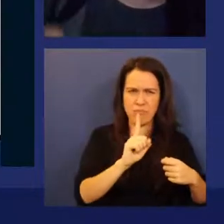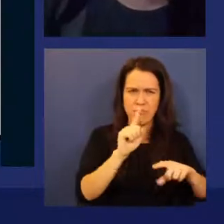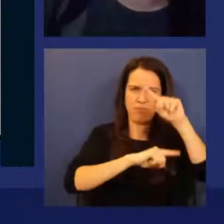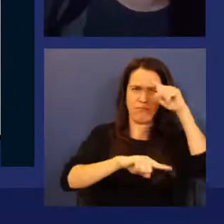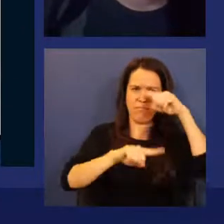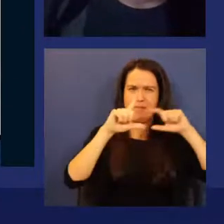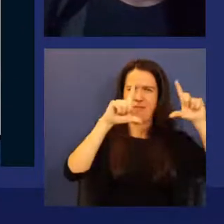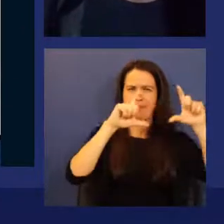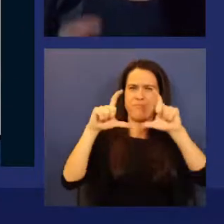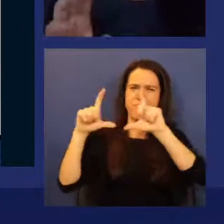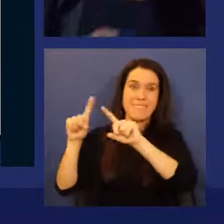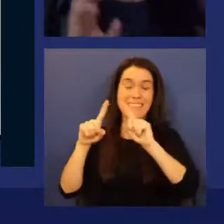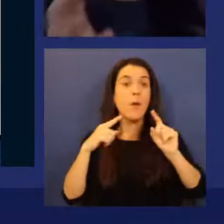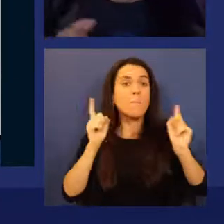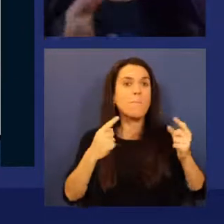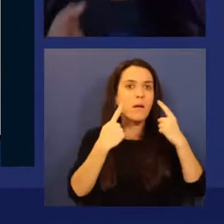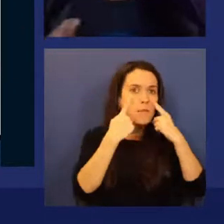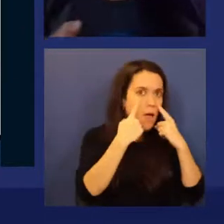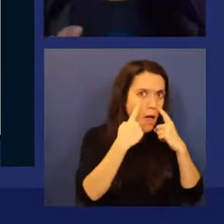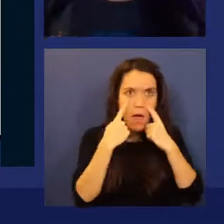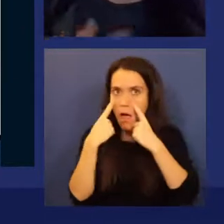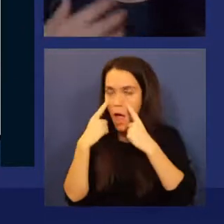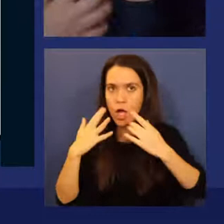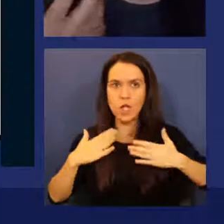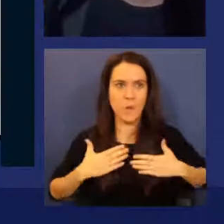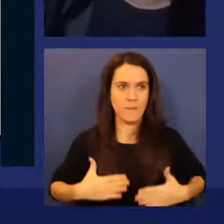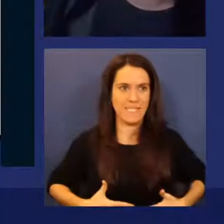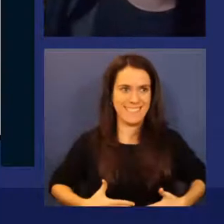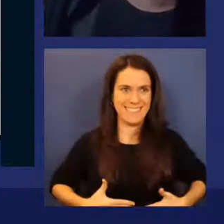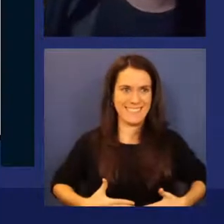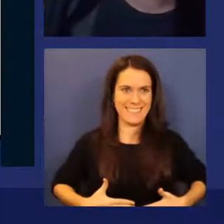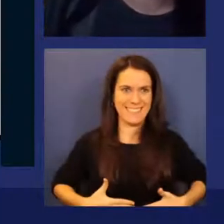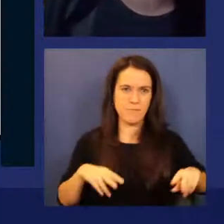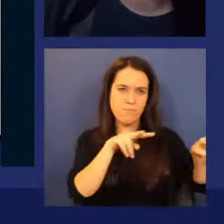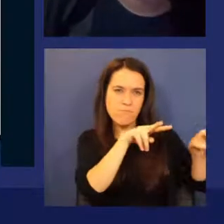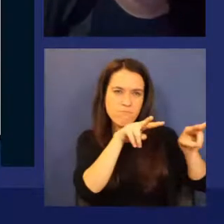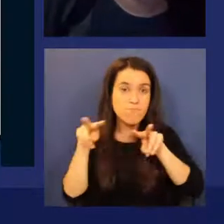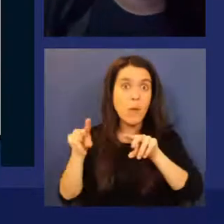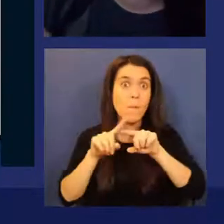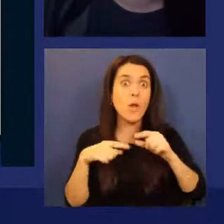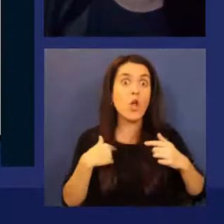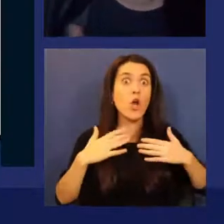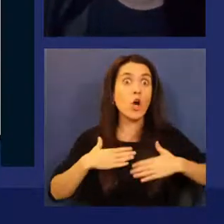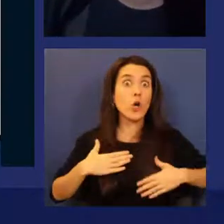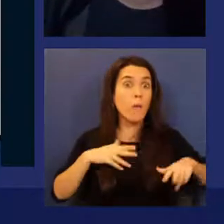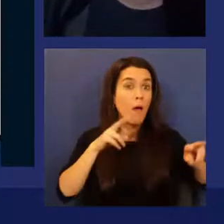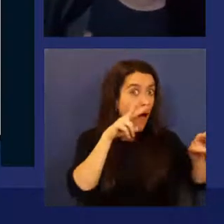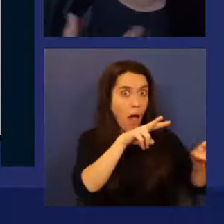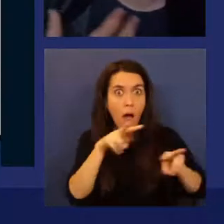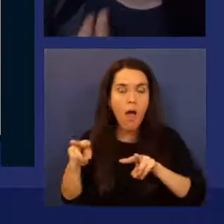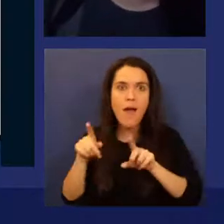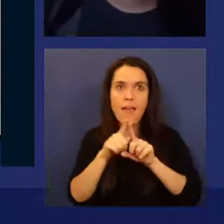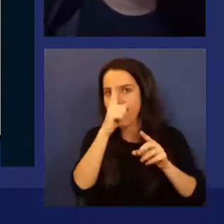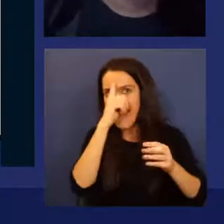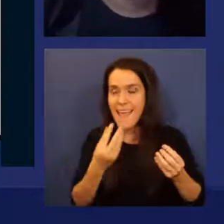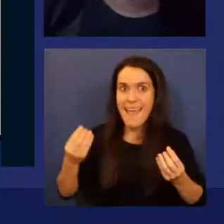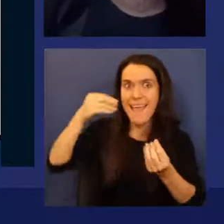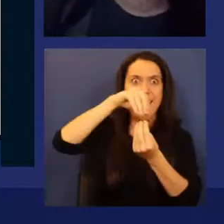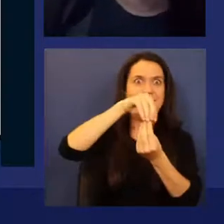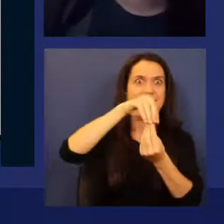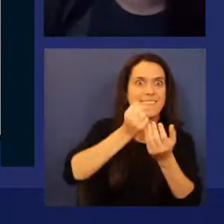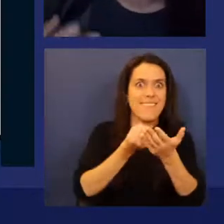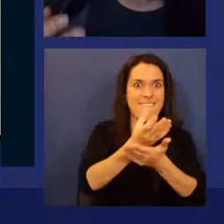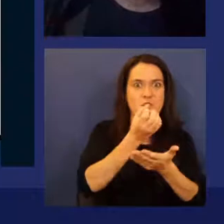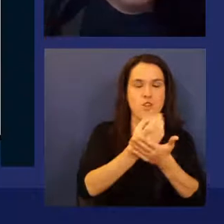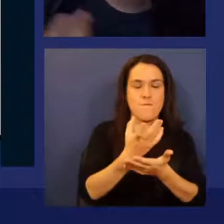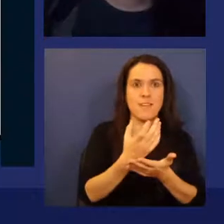human inspection. But the nice thing about that is that when you use human inspection, you gain additional insight that can be documented along